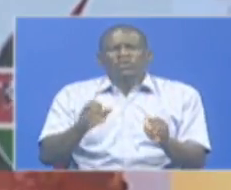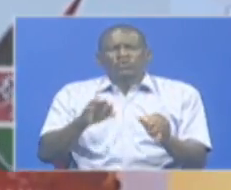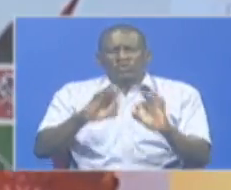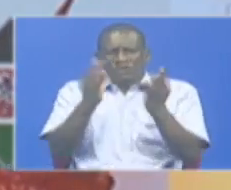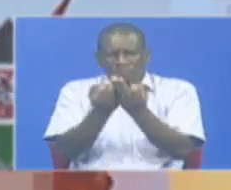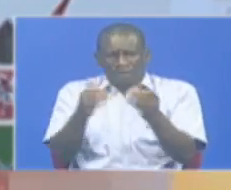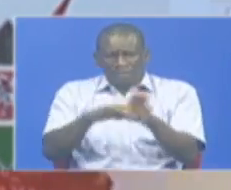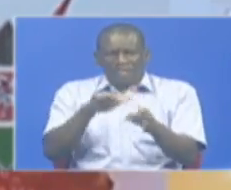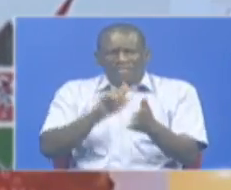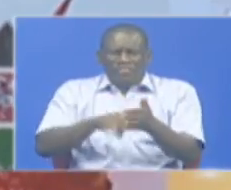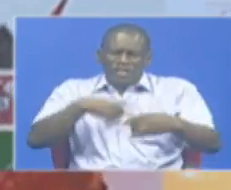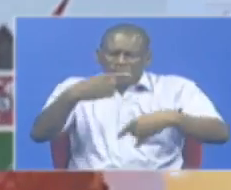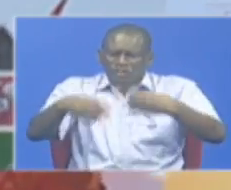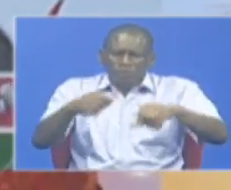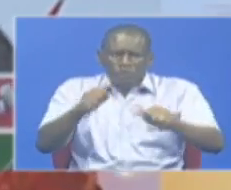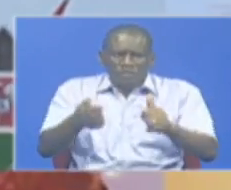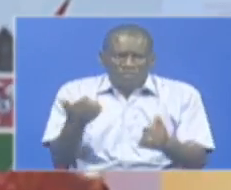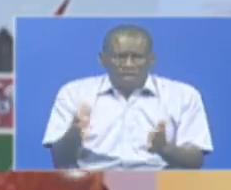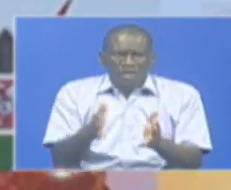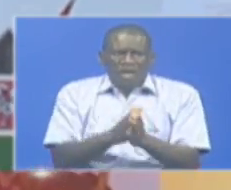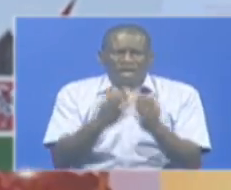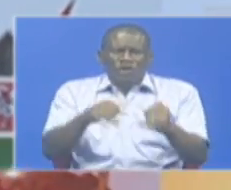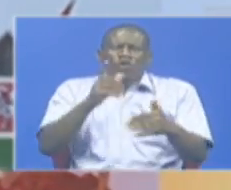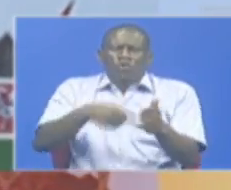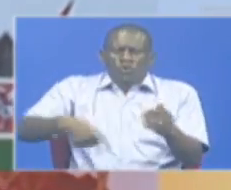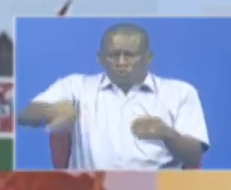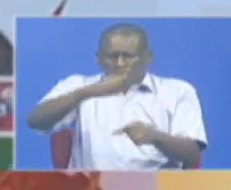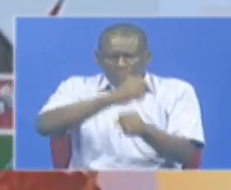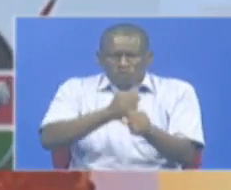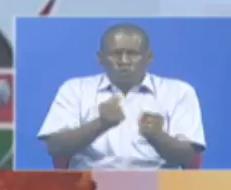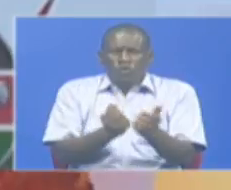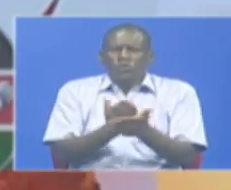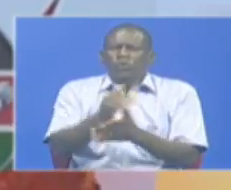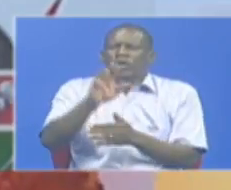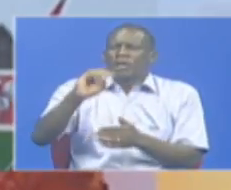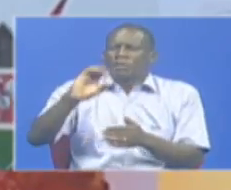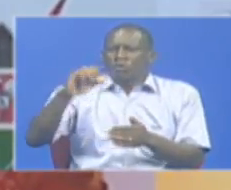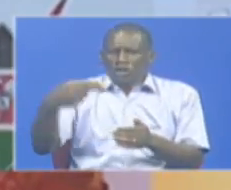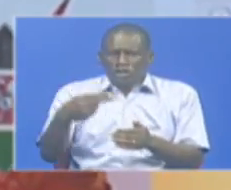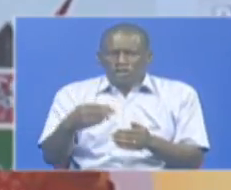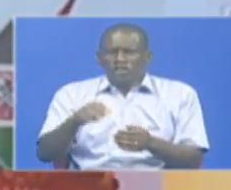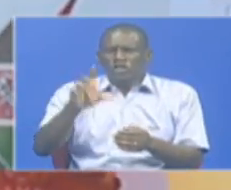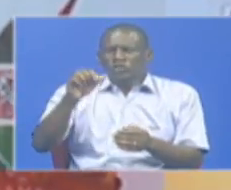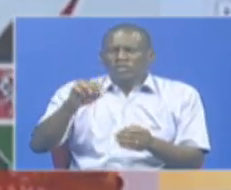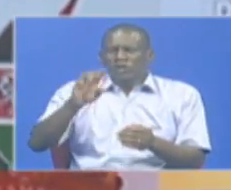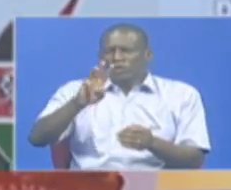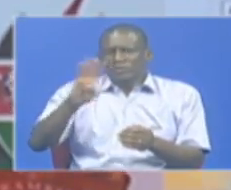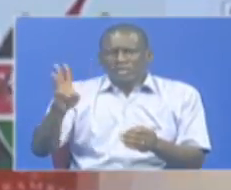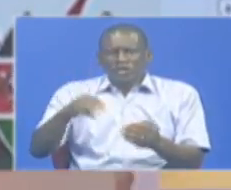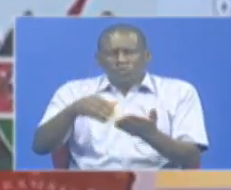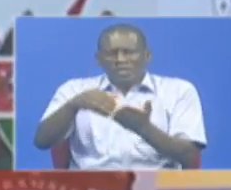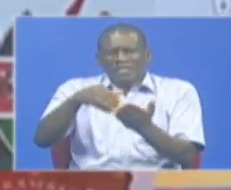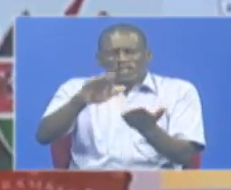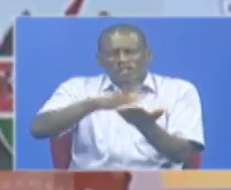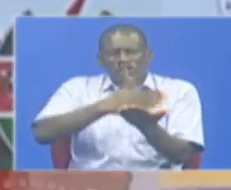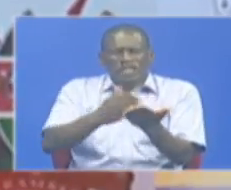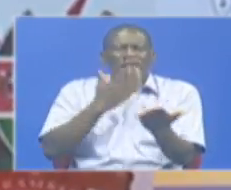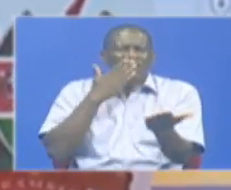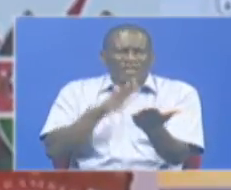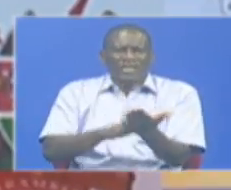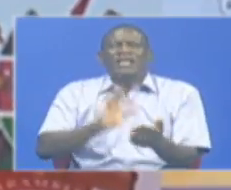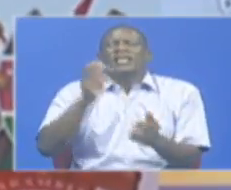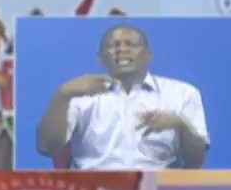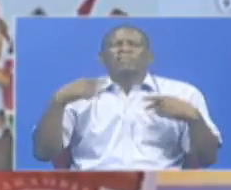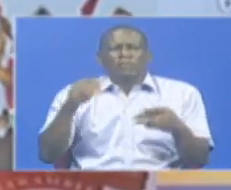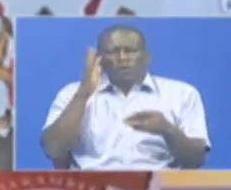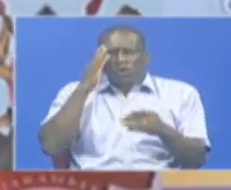is a process that is there, and what we will be doing through the MOH Twitter website, we'll be able to share a circular on this, and Kenyans will be able to know how